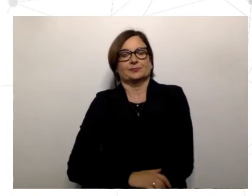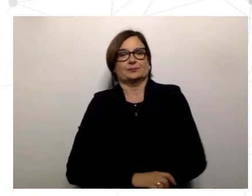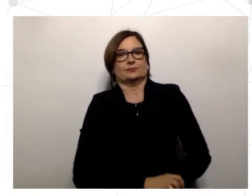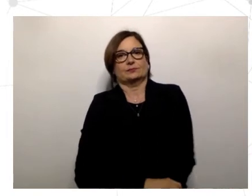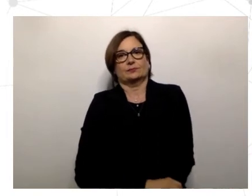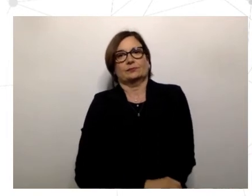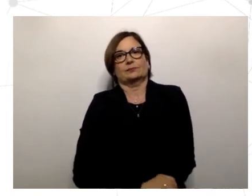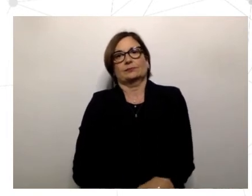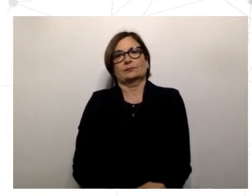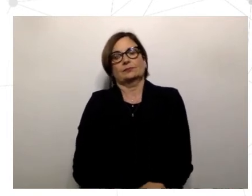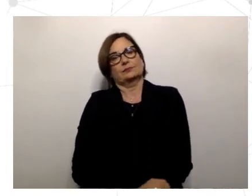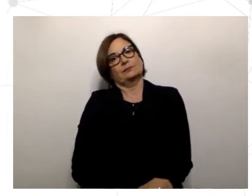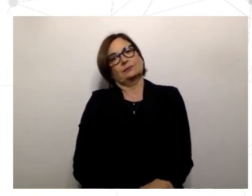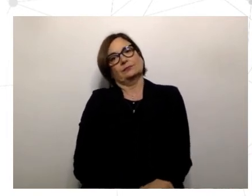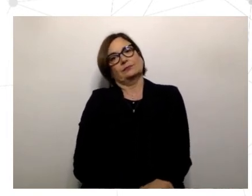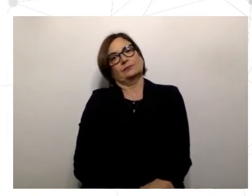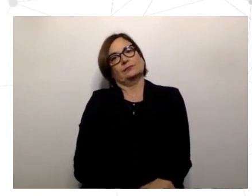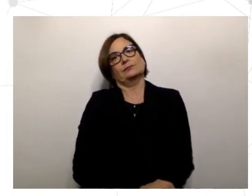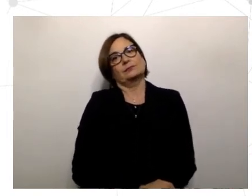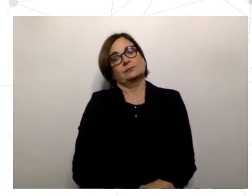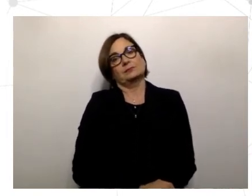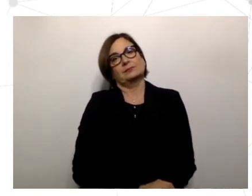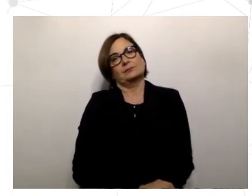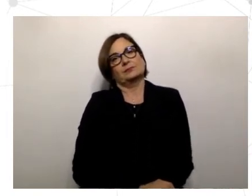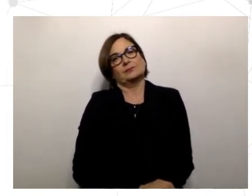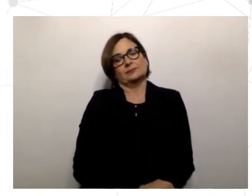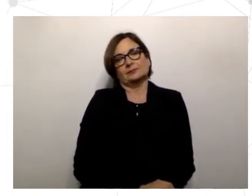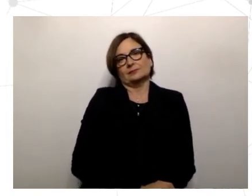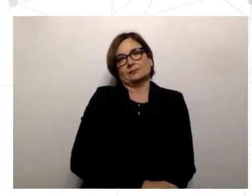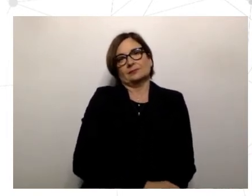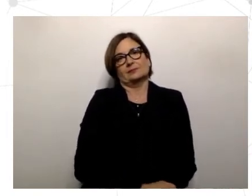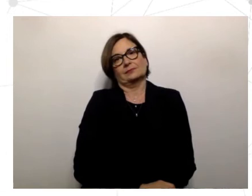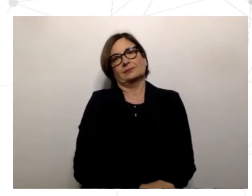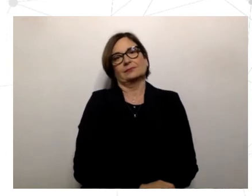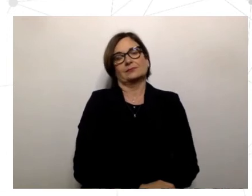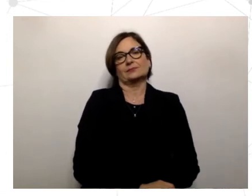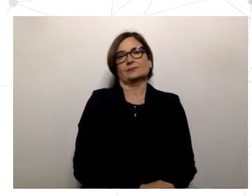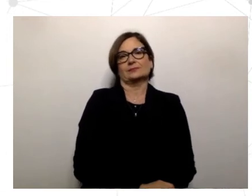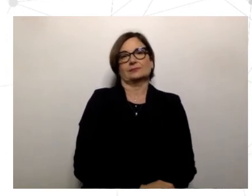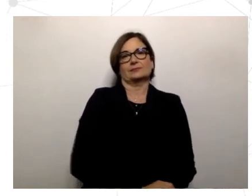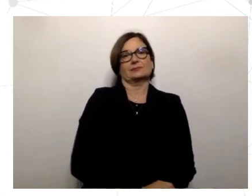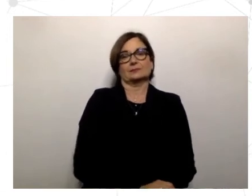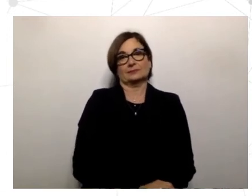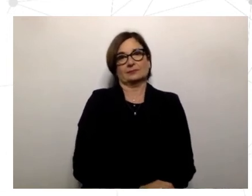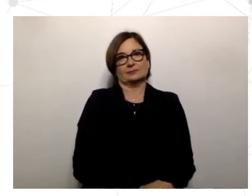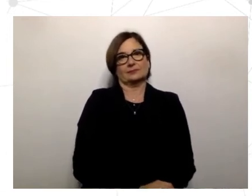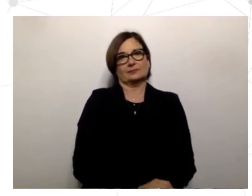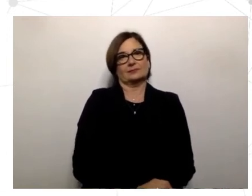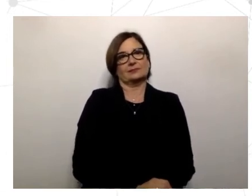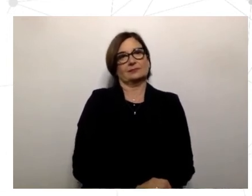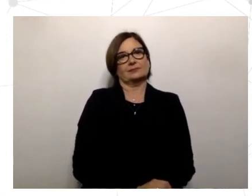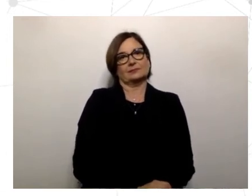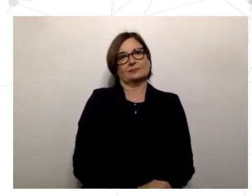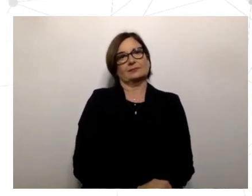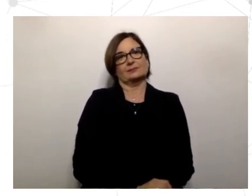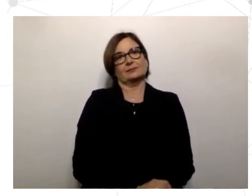around access and inclusion is actually an opportunity to innovate for everybody. And we strongly